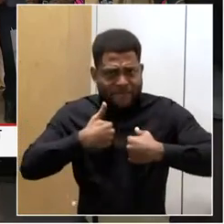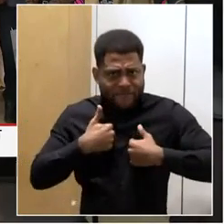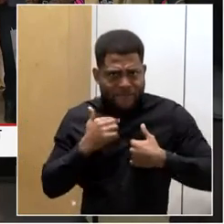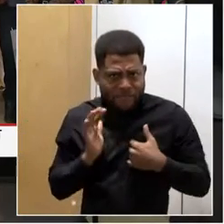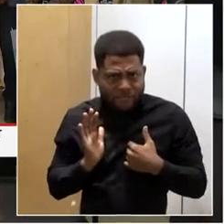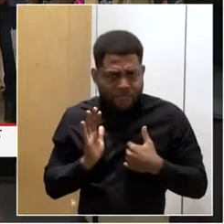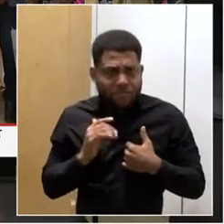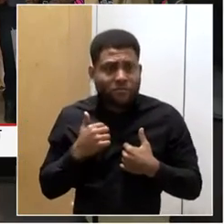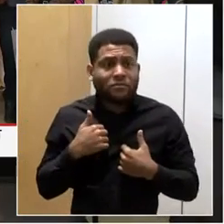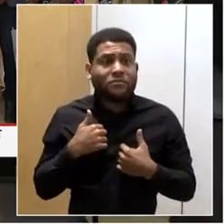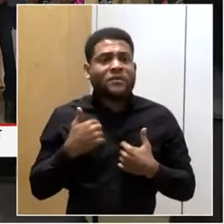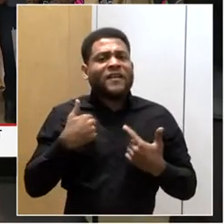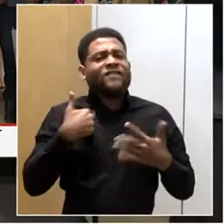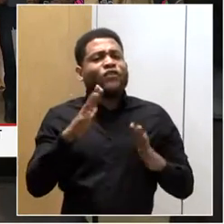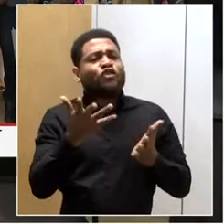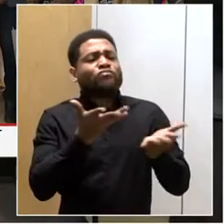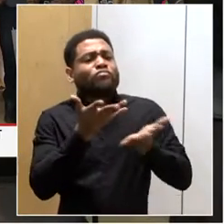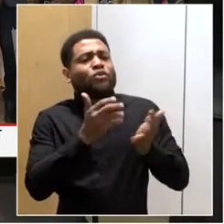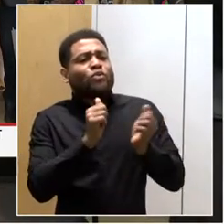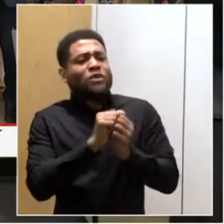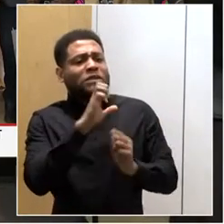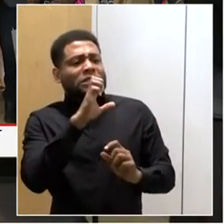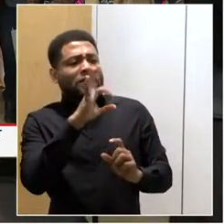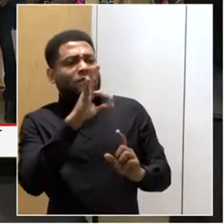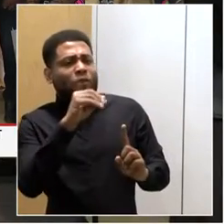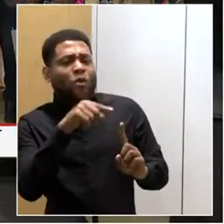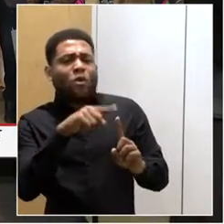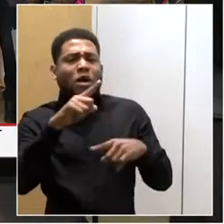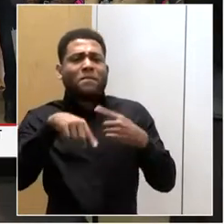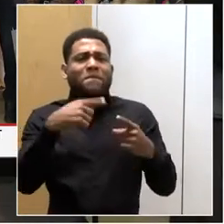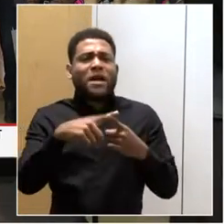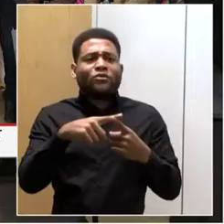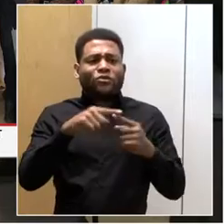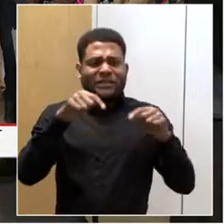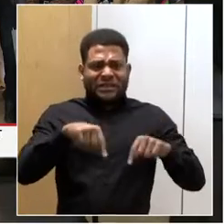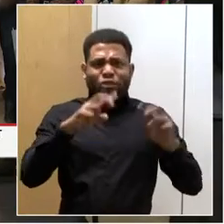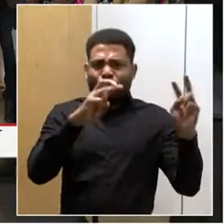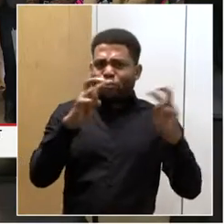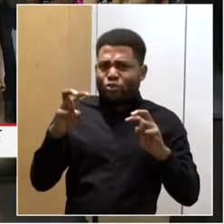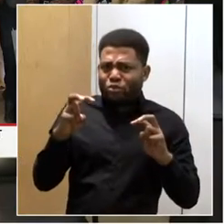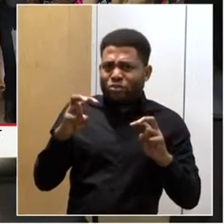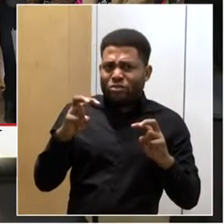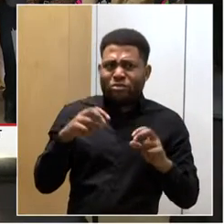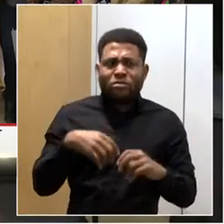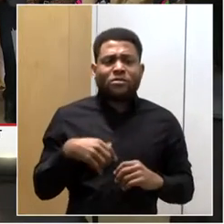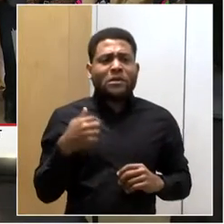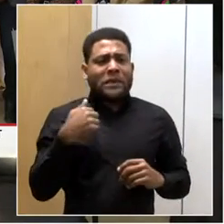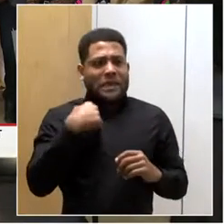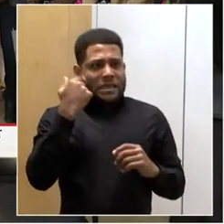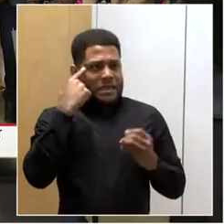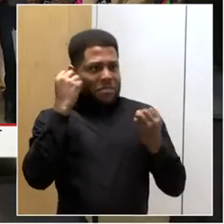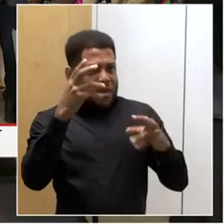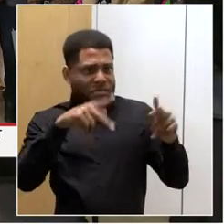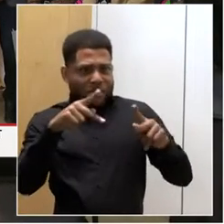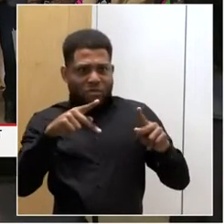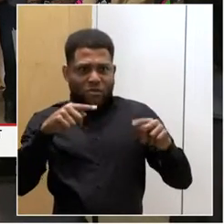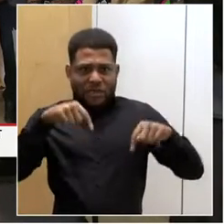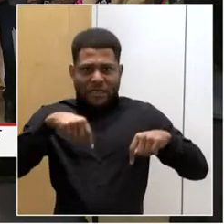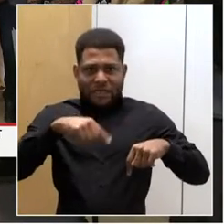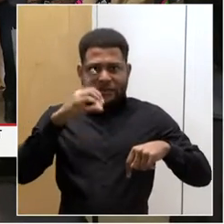to the CFO about this issue. And ultimately, I think the residents of the District of Columbia are best